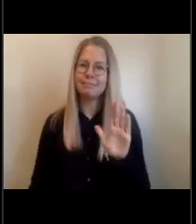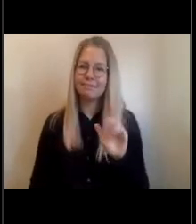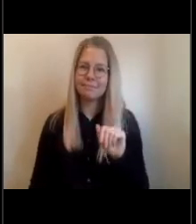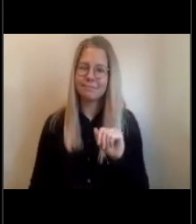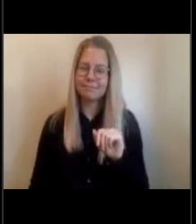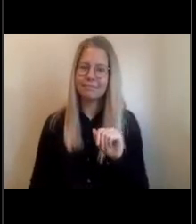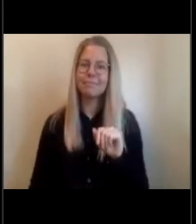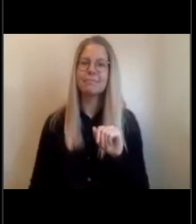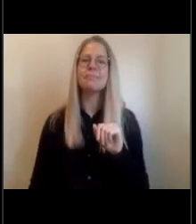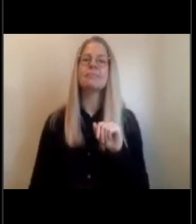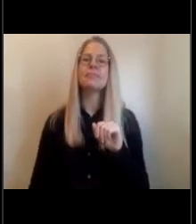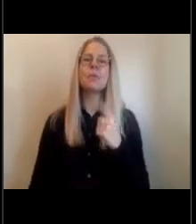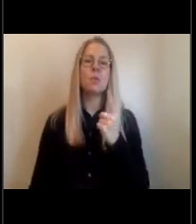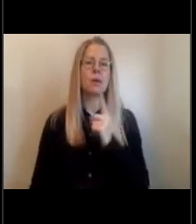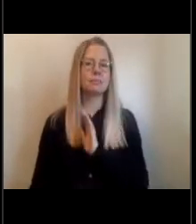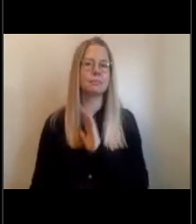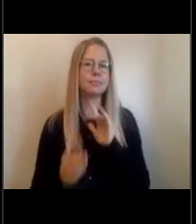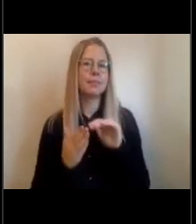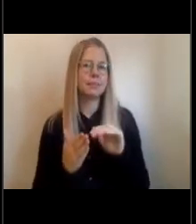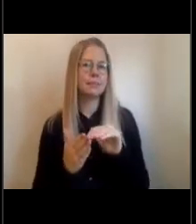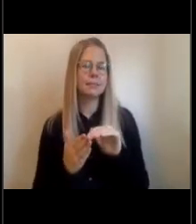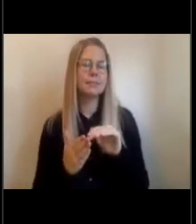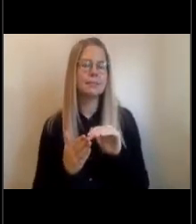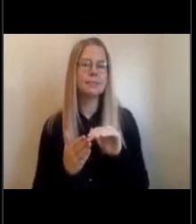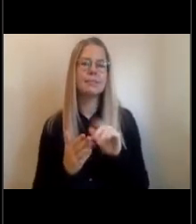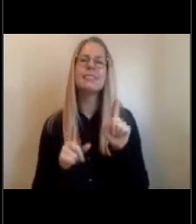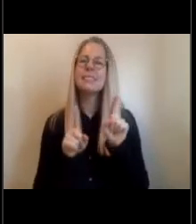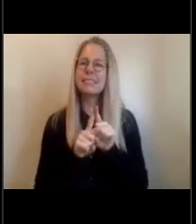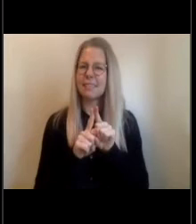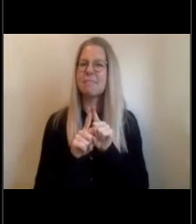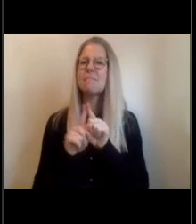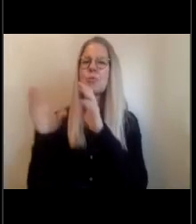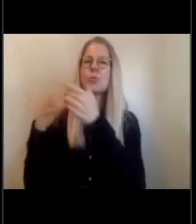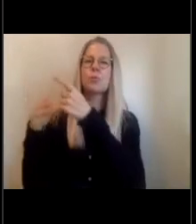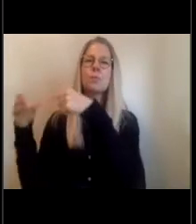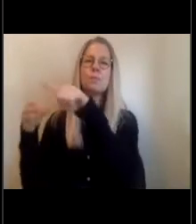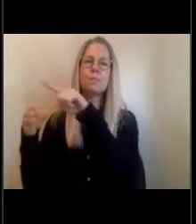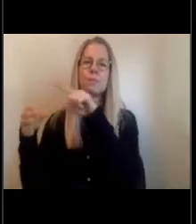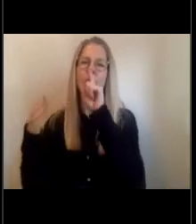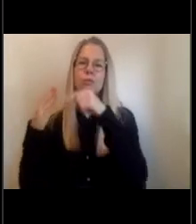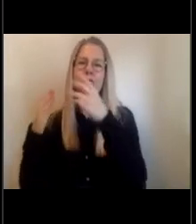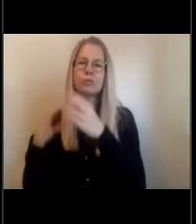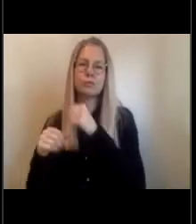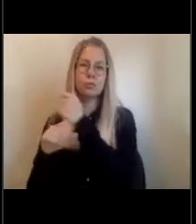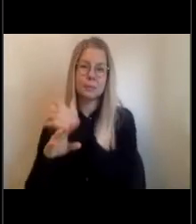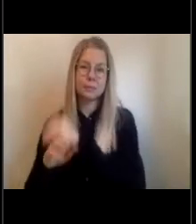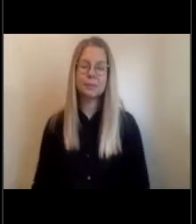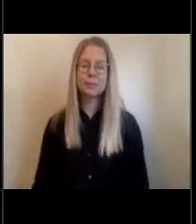study. Again, same authors from Germany. The outcome of the study,